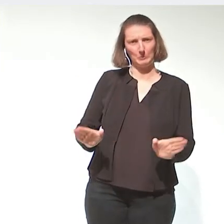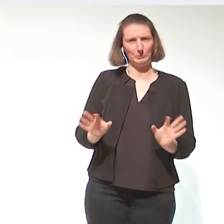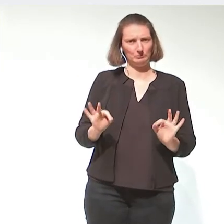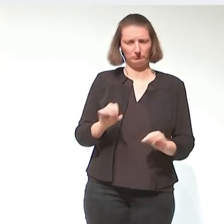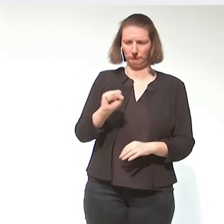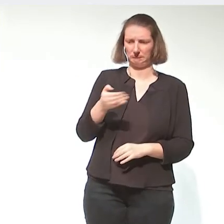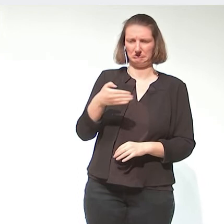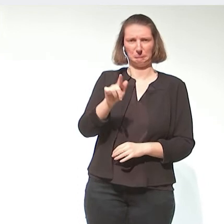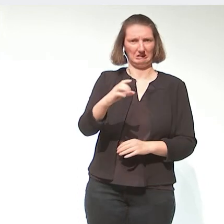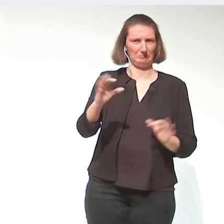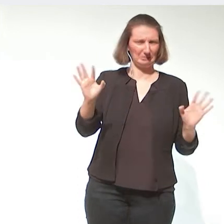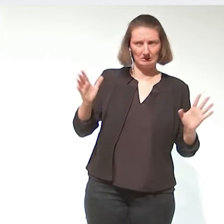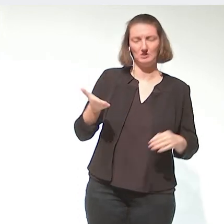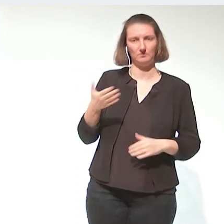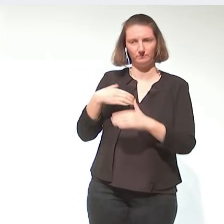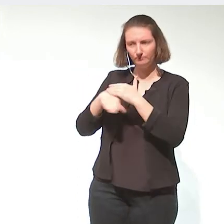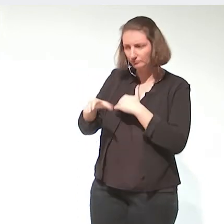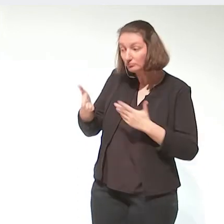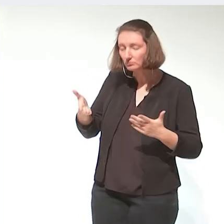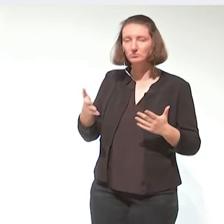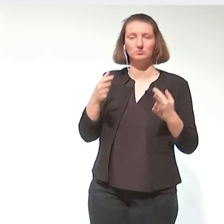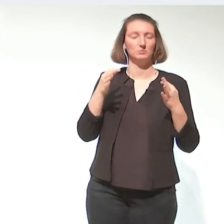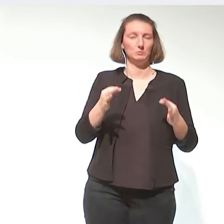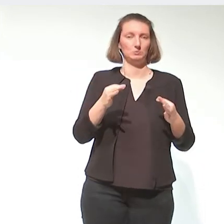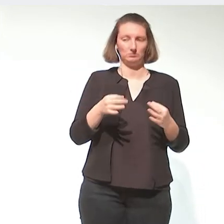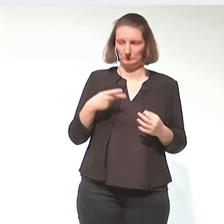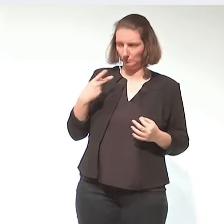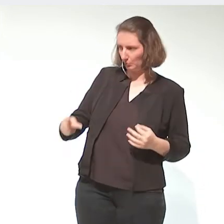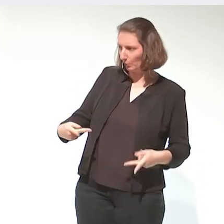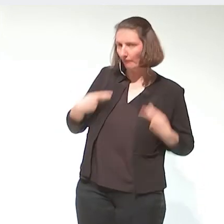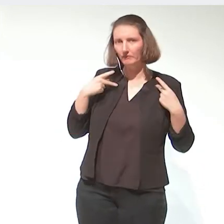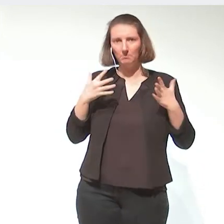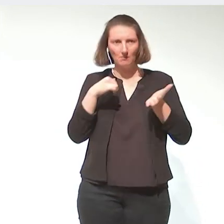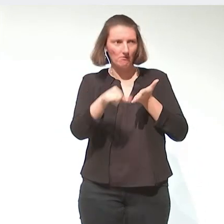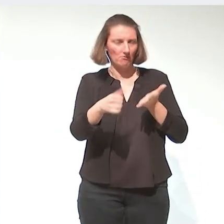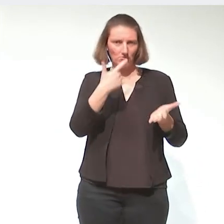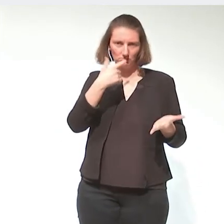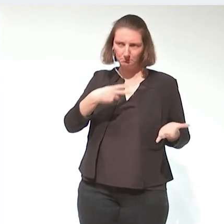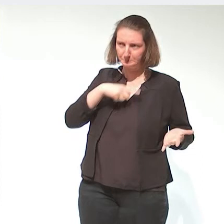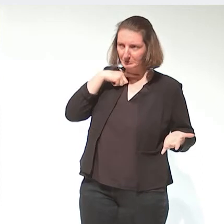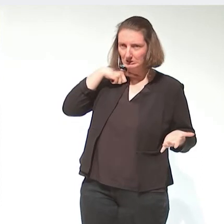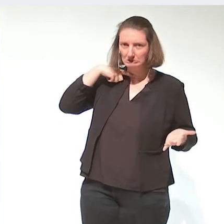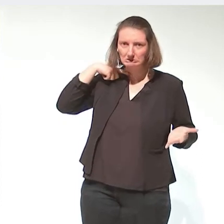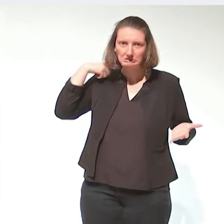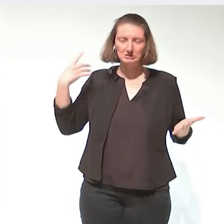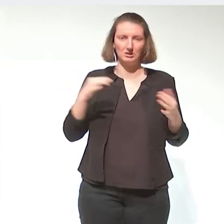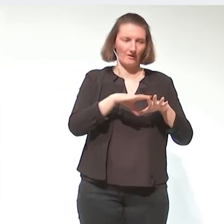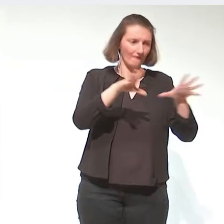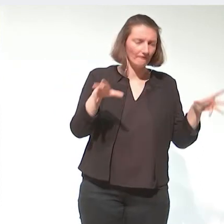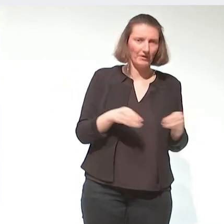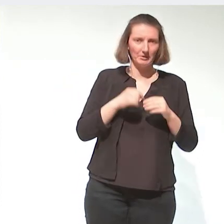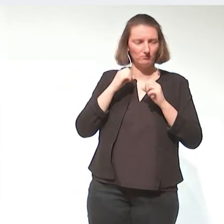receives a minimum wage. And with that, they can't meet their needs. They can't be autonomous